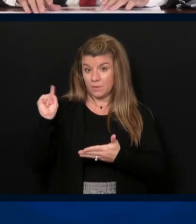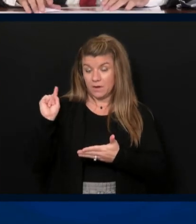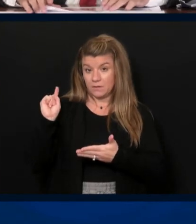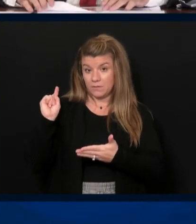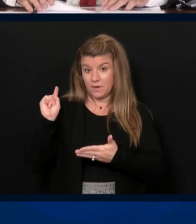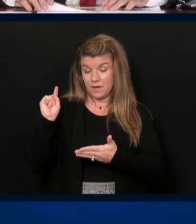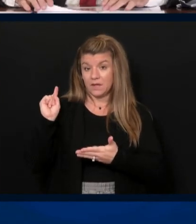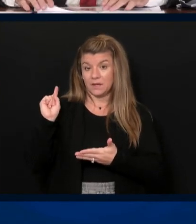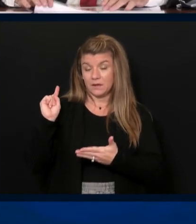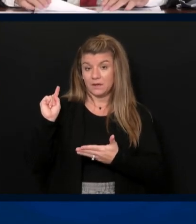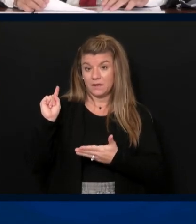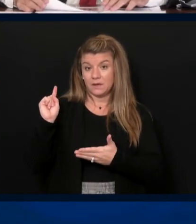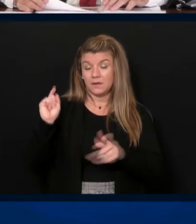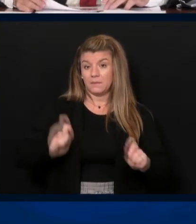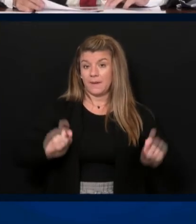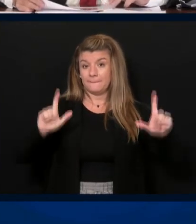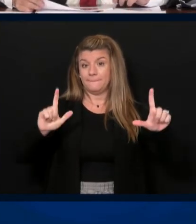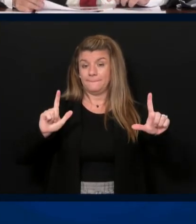And last week,